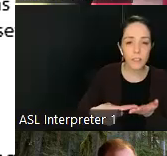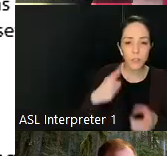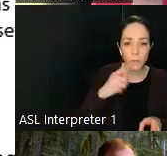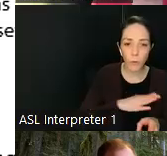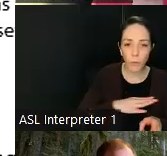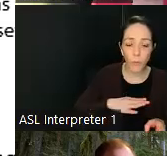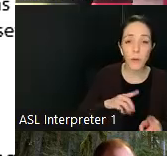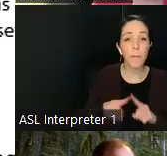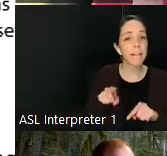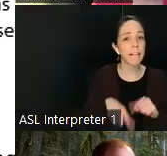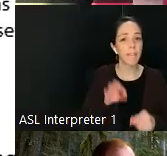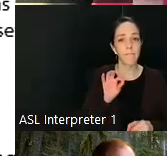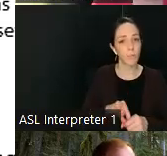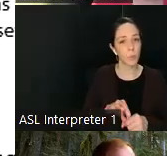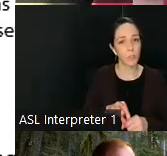vote.